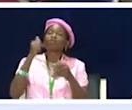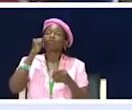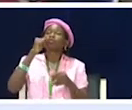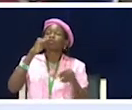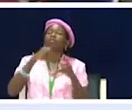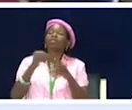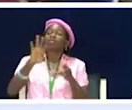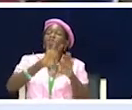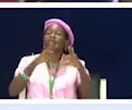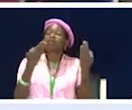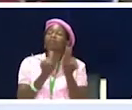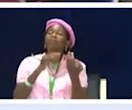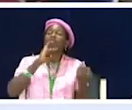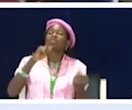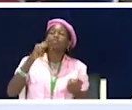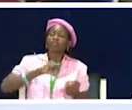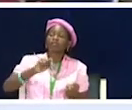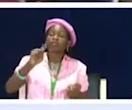not physical.